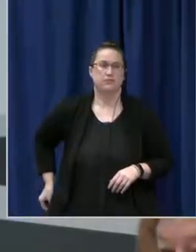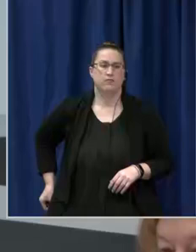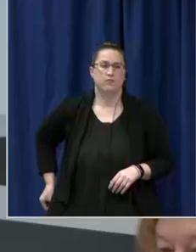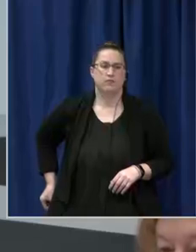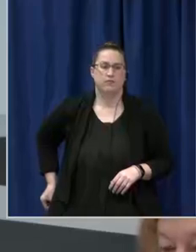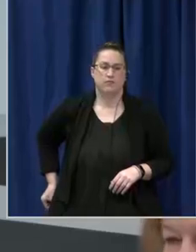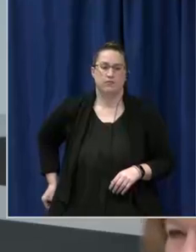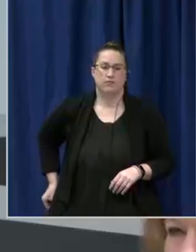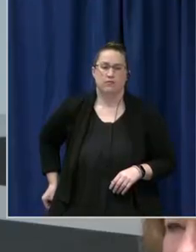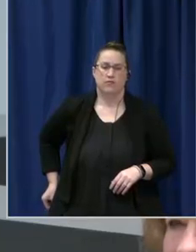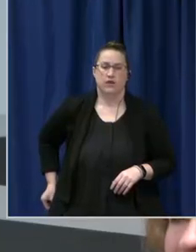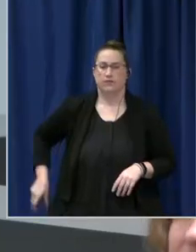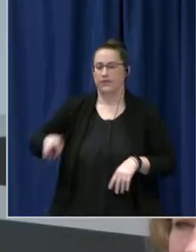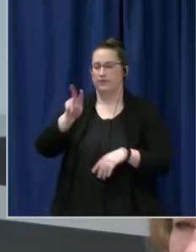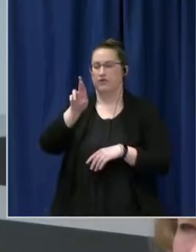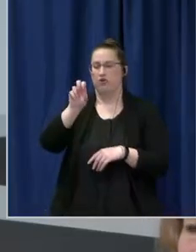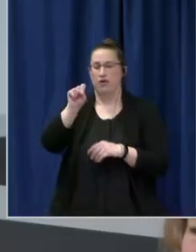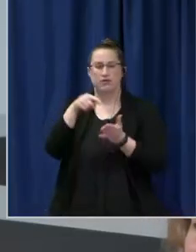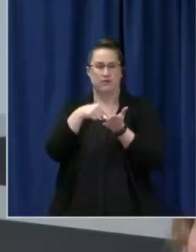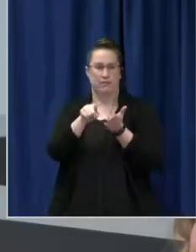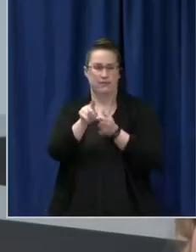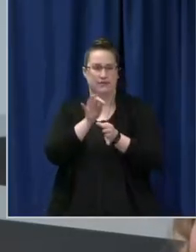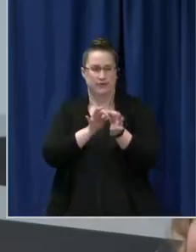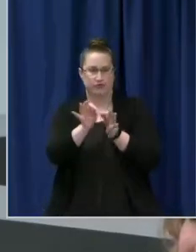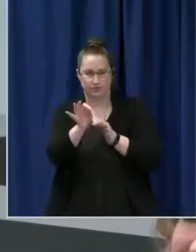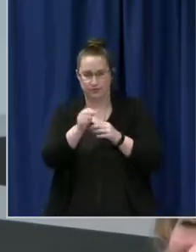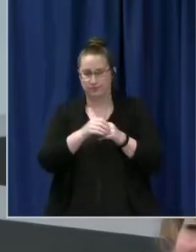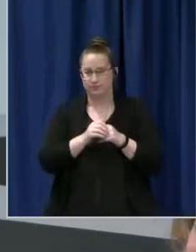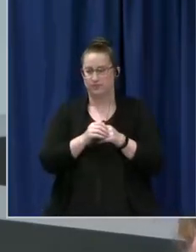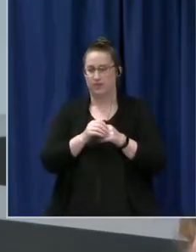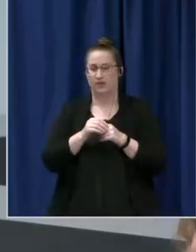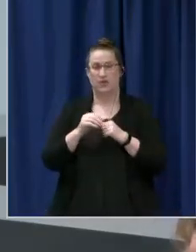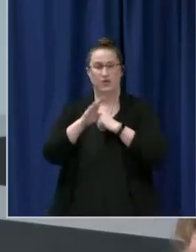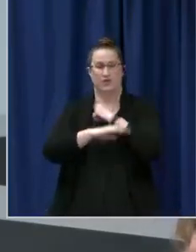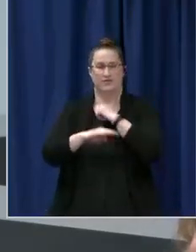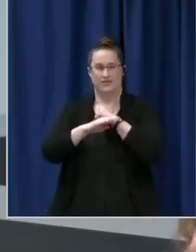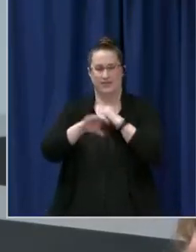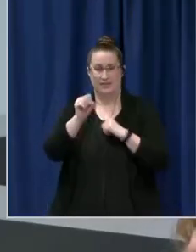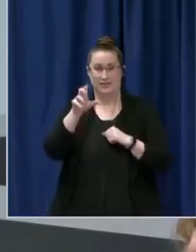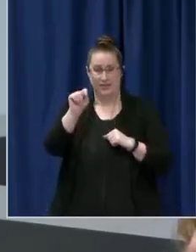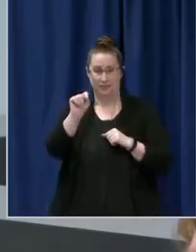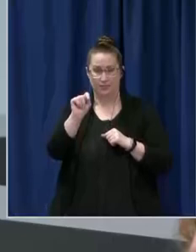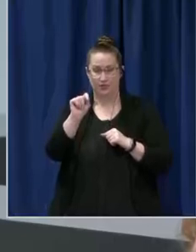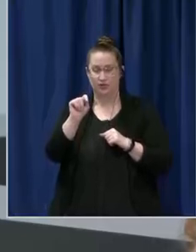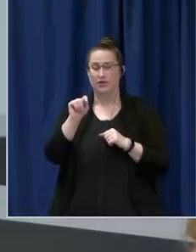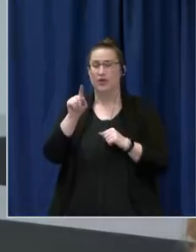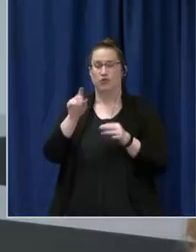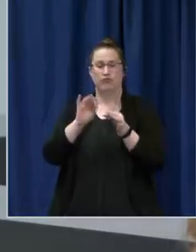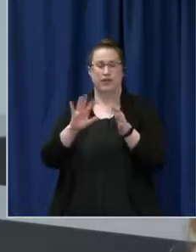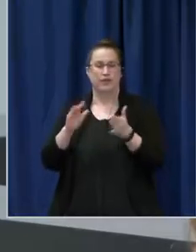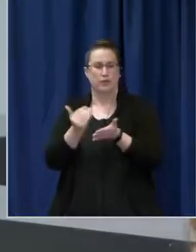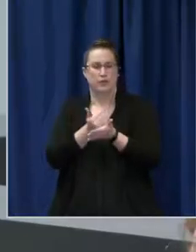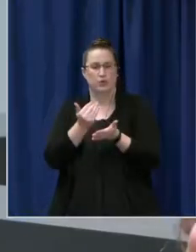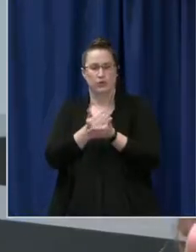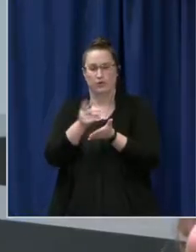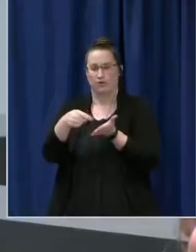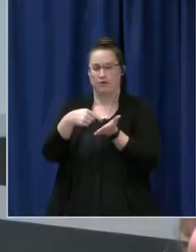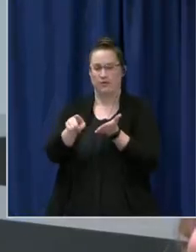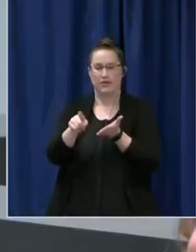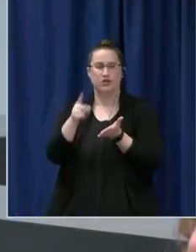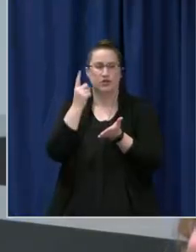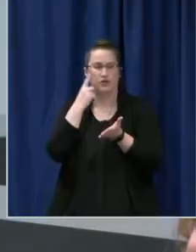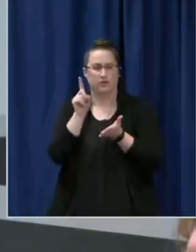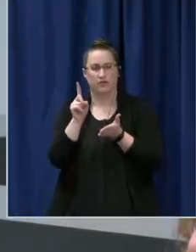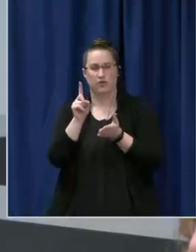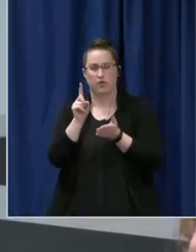VRS compensation. So in late September, the Commission released a new compensation plan for the provision of video